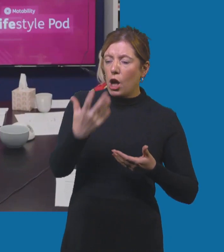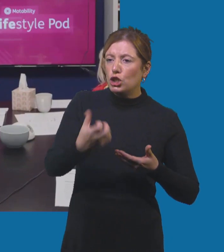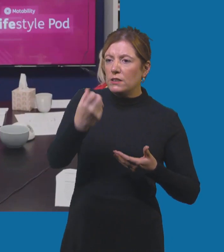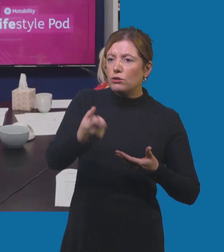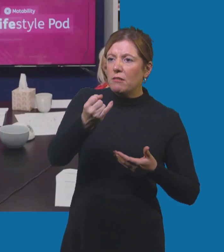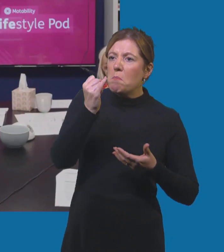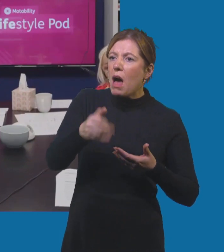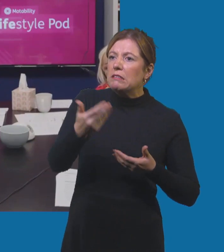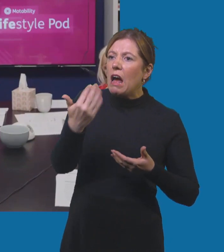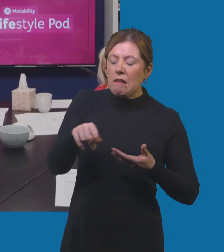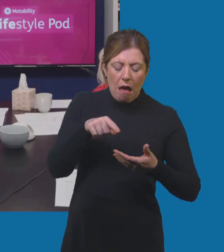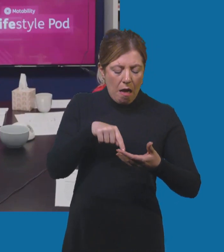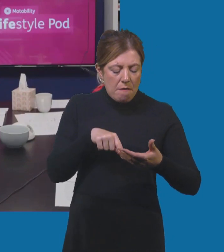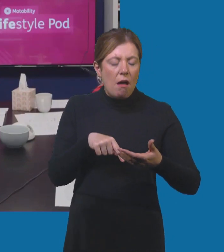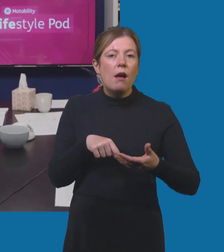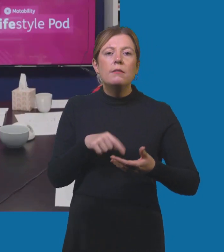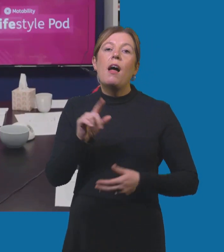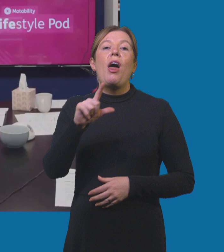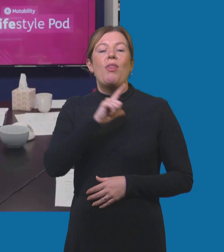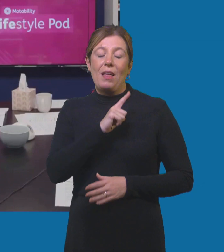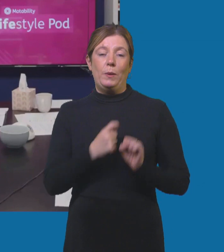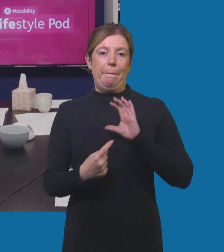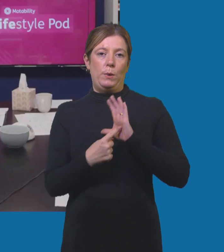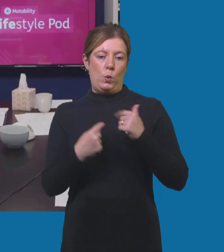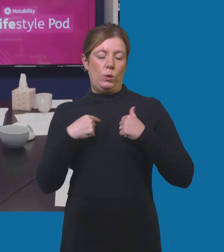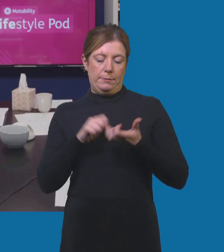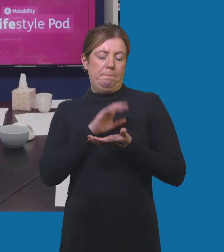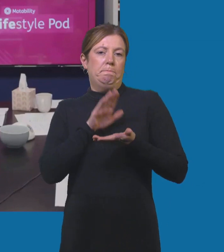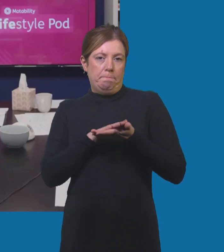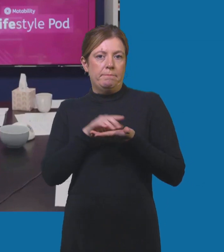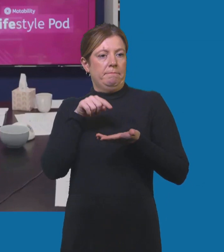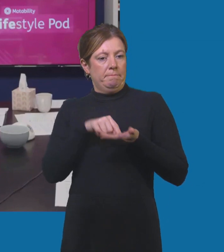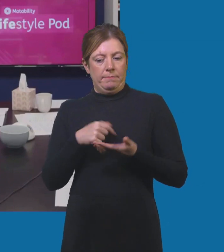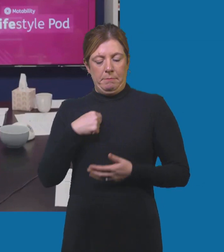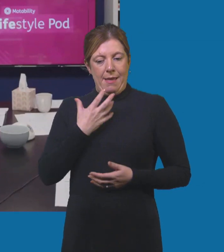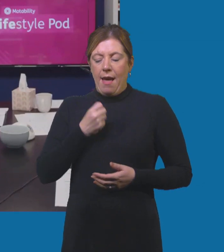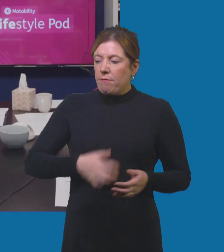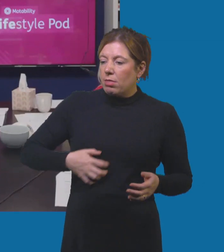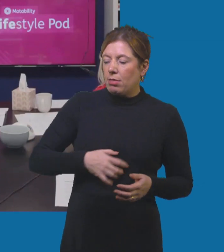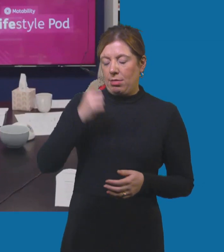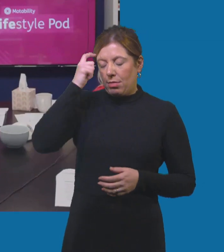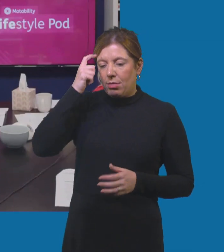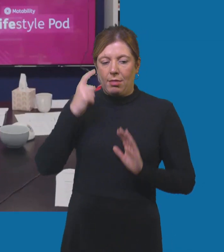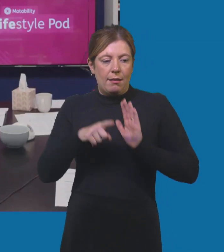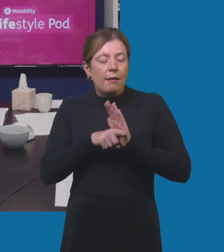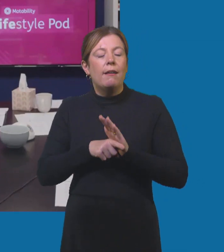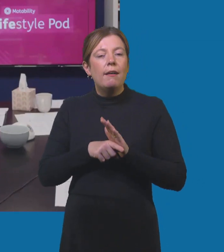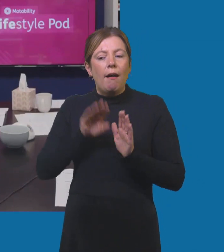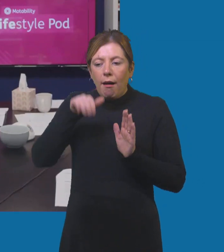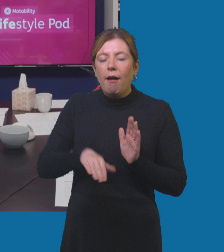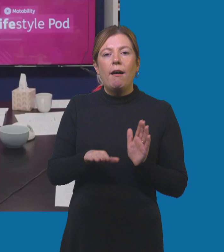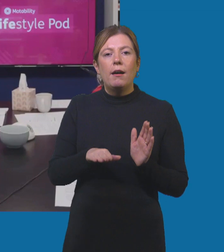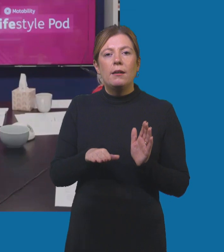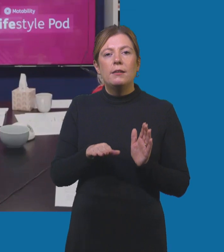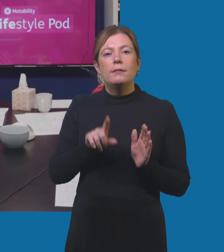never have bad days. So I absolutely do share the down times. But it is hard to manage, you know, when you talk